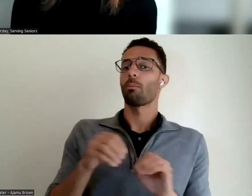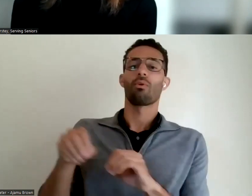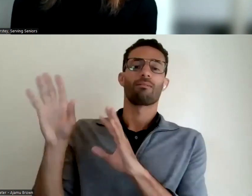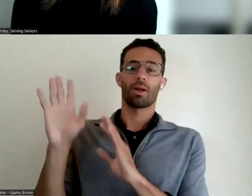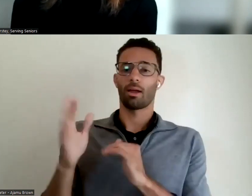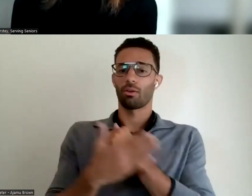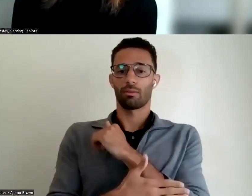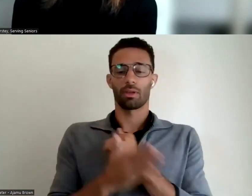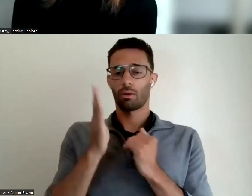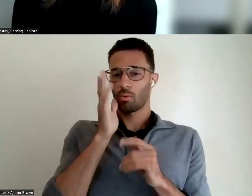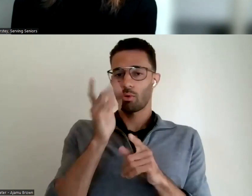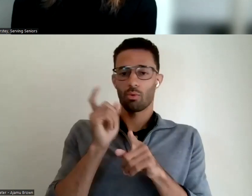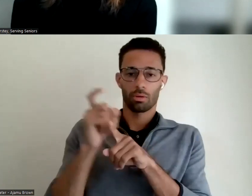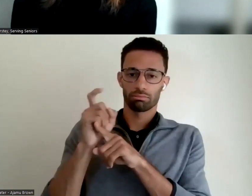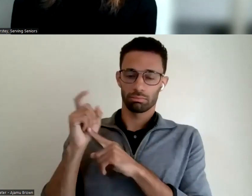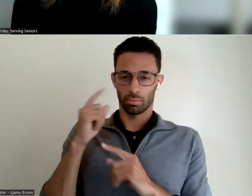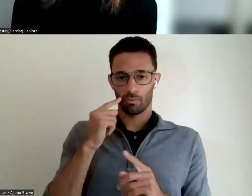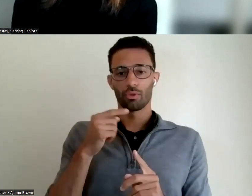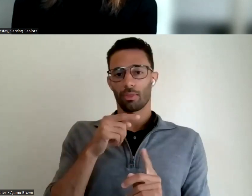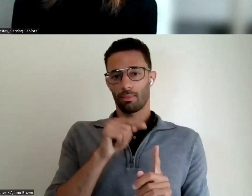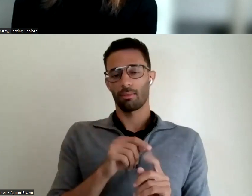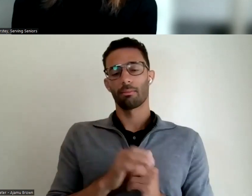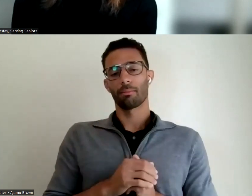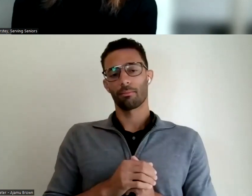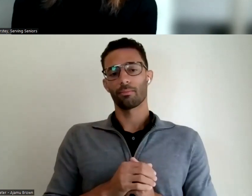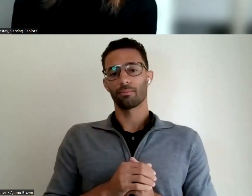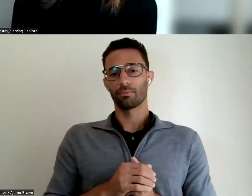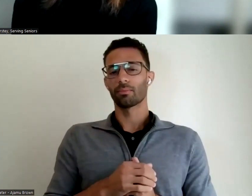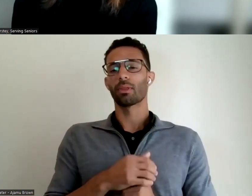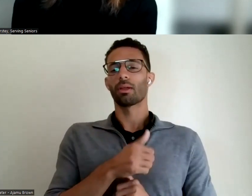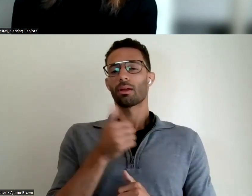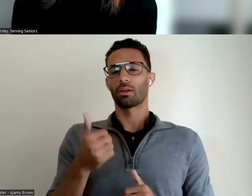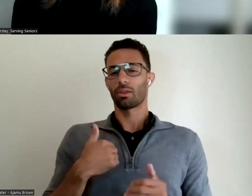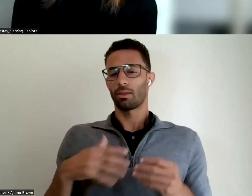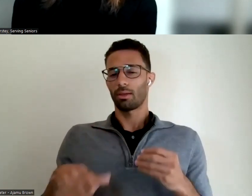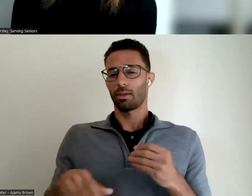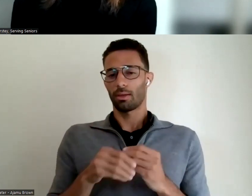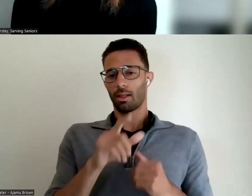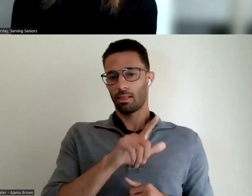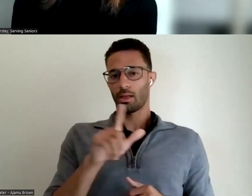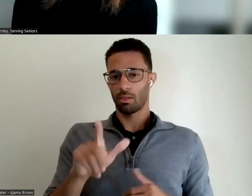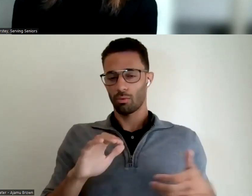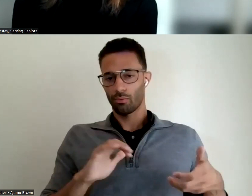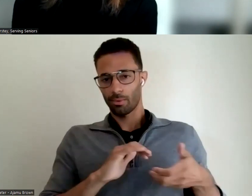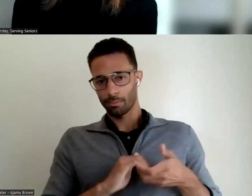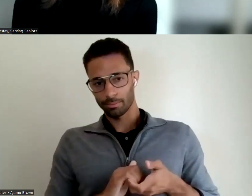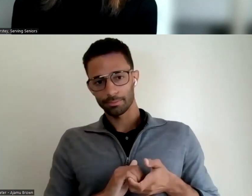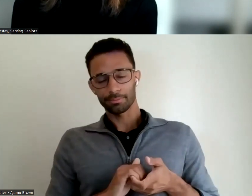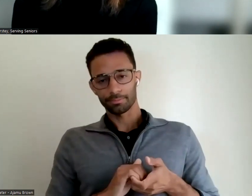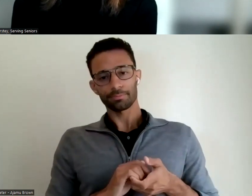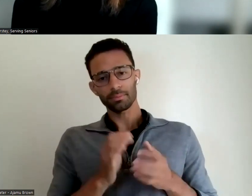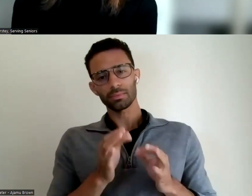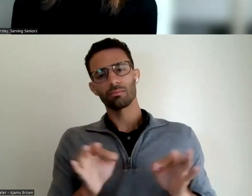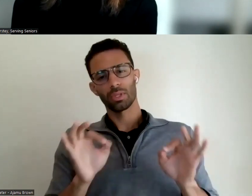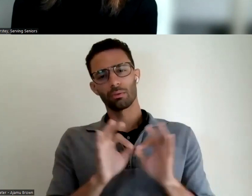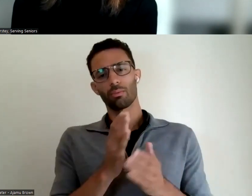them, anything like that. One thing that I was going to add about the landlord engagement, it is a really crucial piece, but one thing